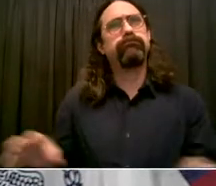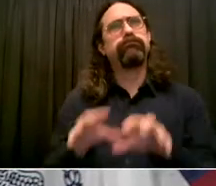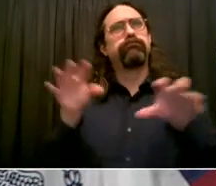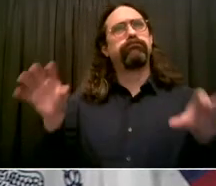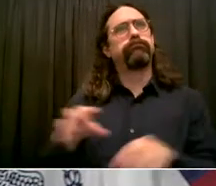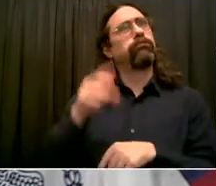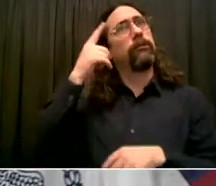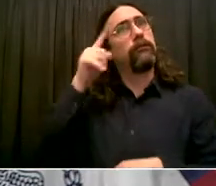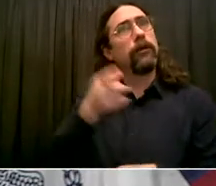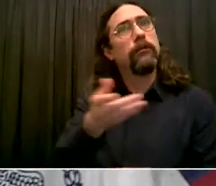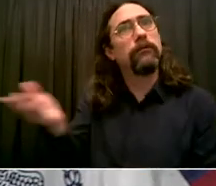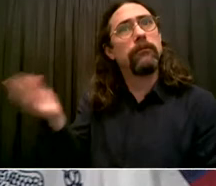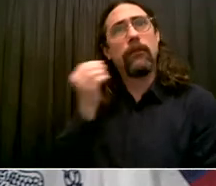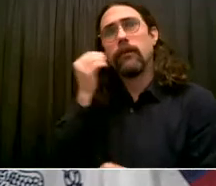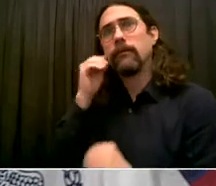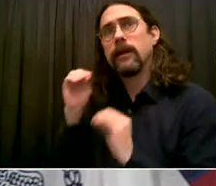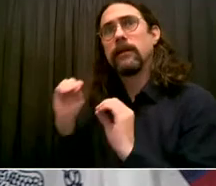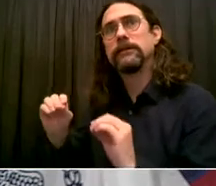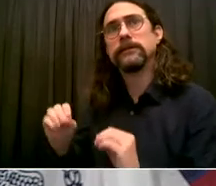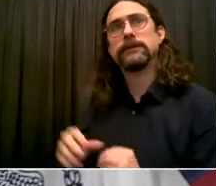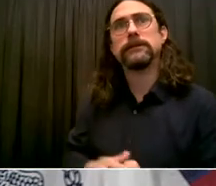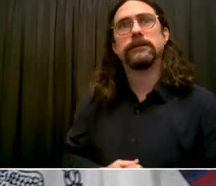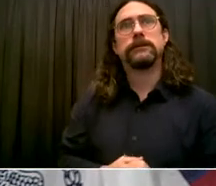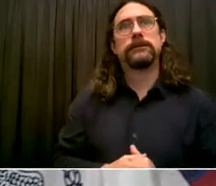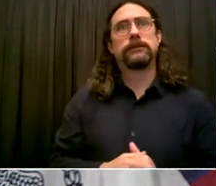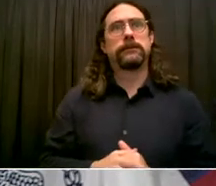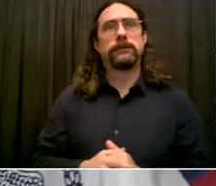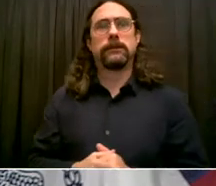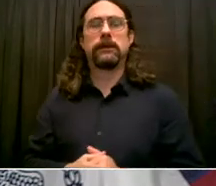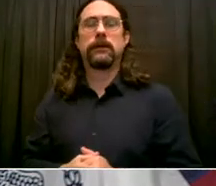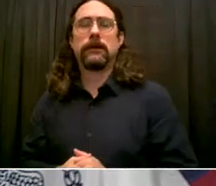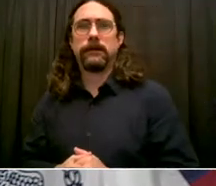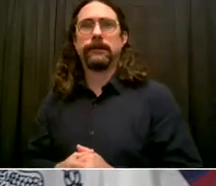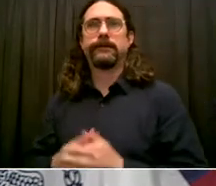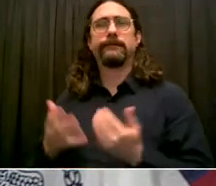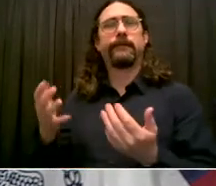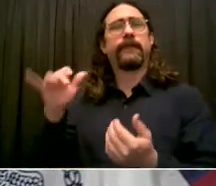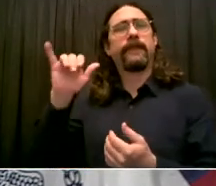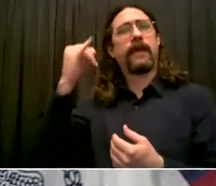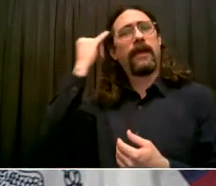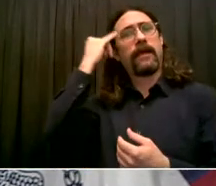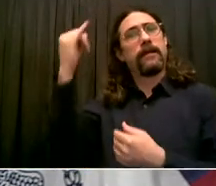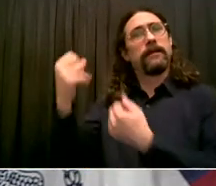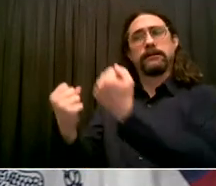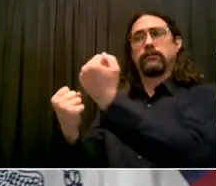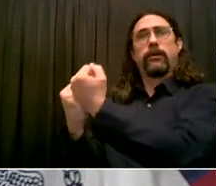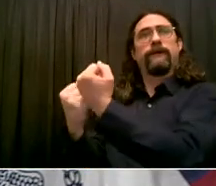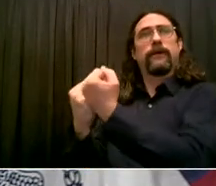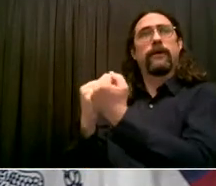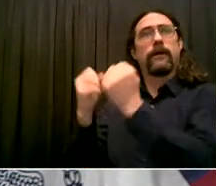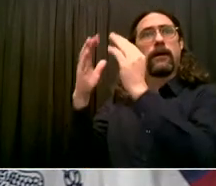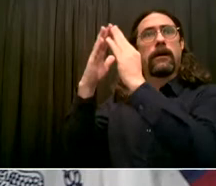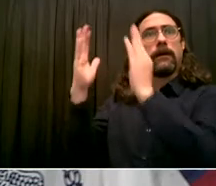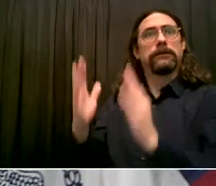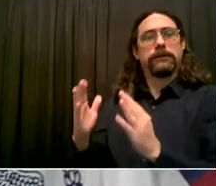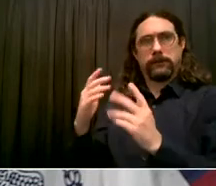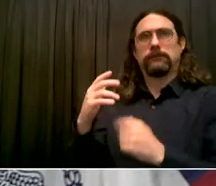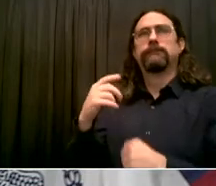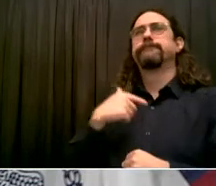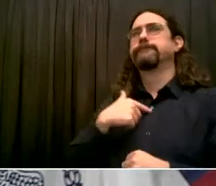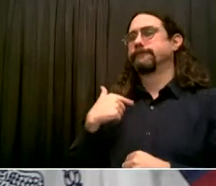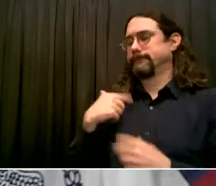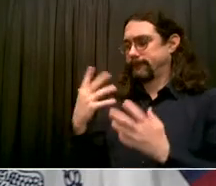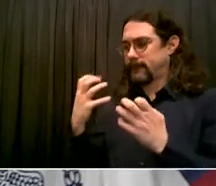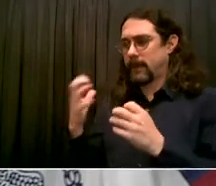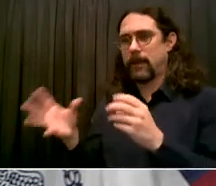for 15,000 supportive housing apartments. That plan is moving, and it's now going to be able to move a lot quicker as we